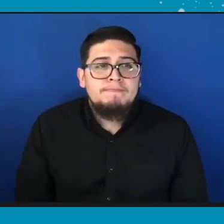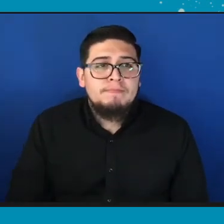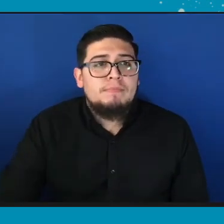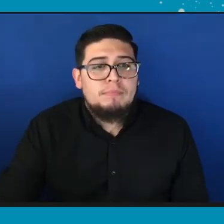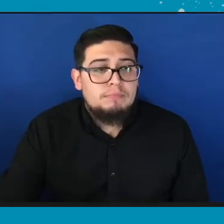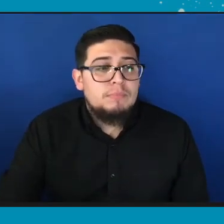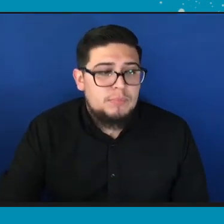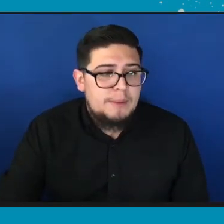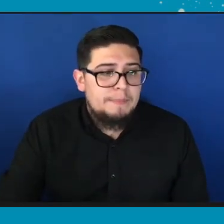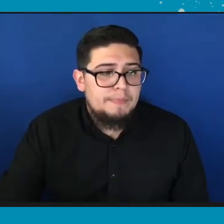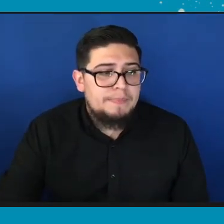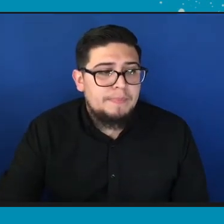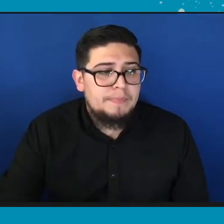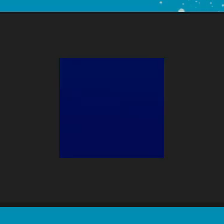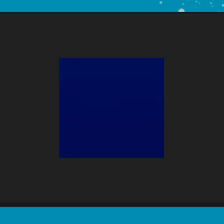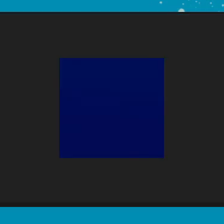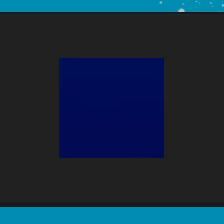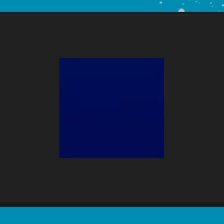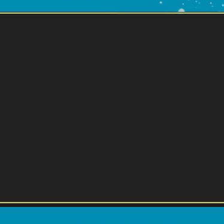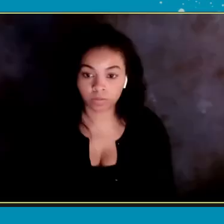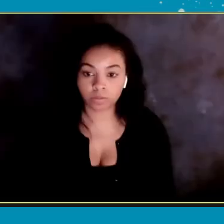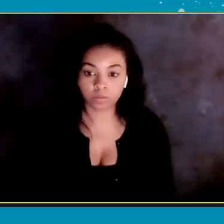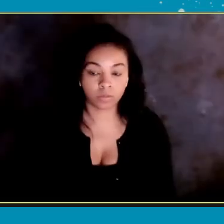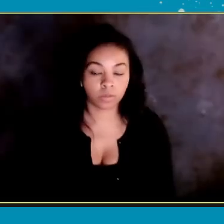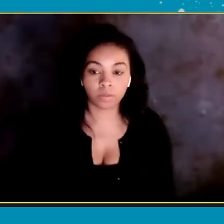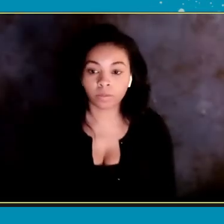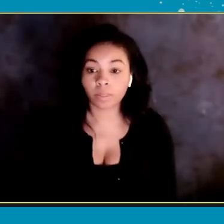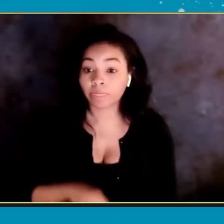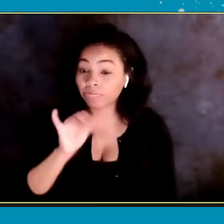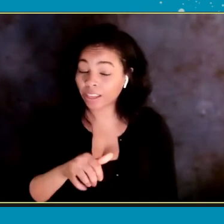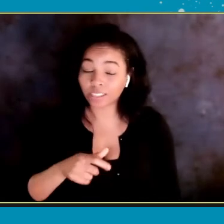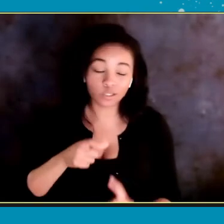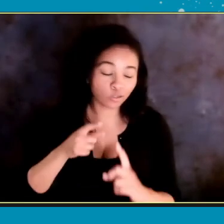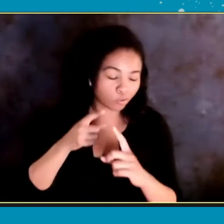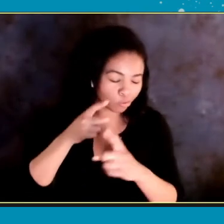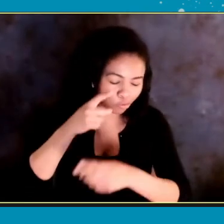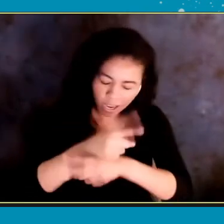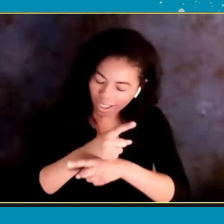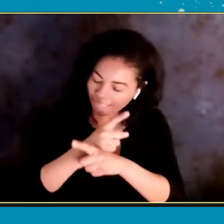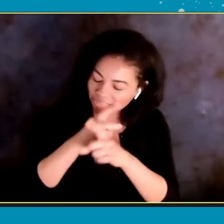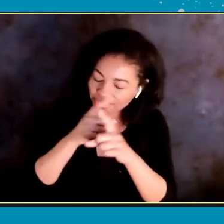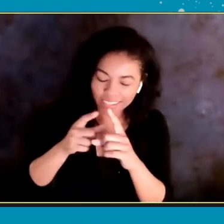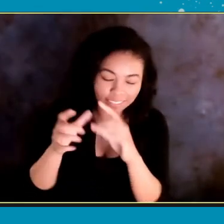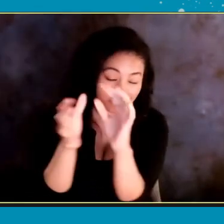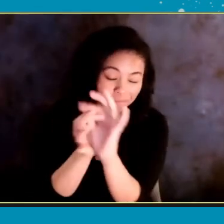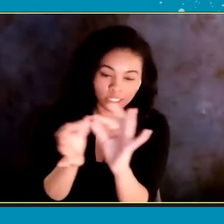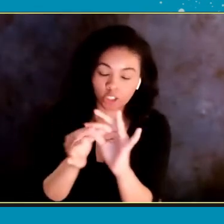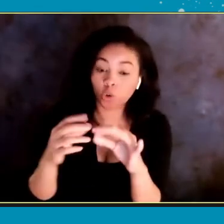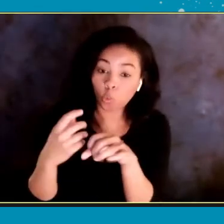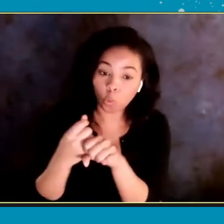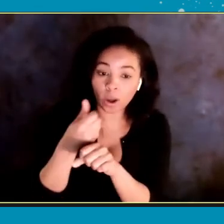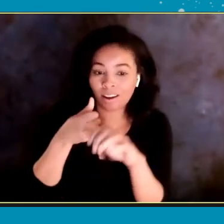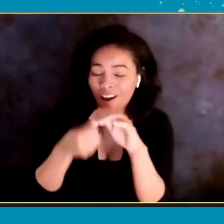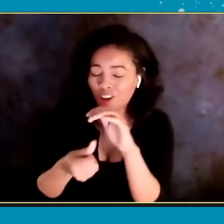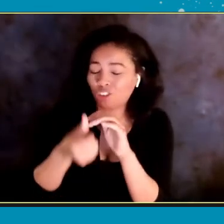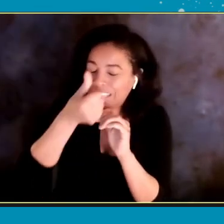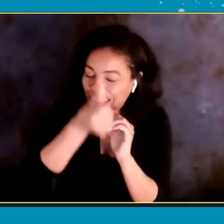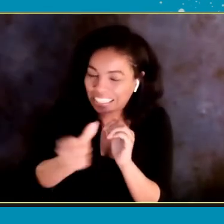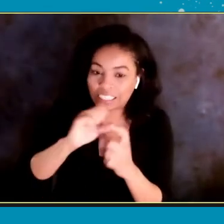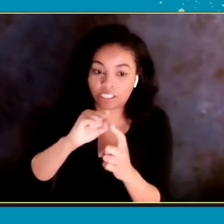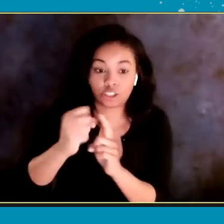That's it. That's the word, win under any circumstances. Well, Toni and Professor Franklin and Devin, bless